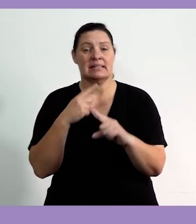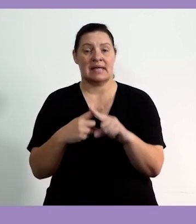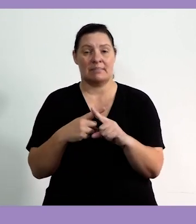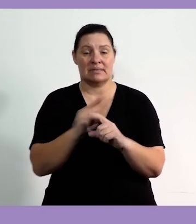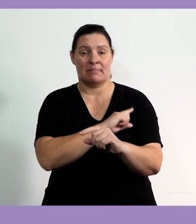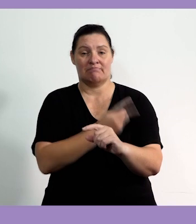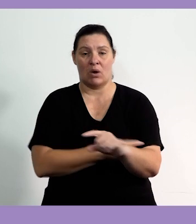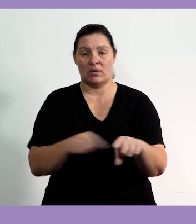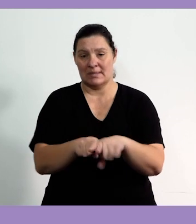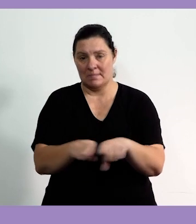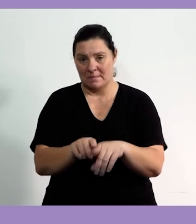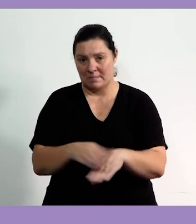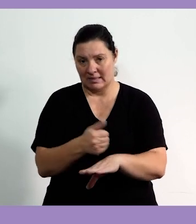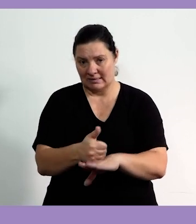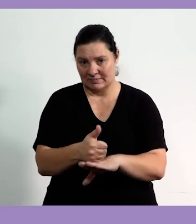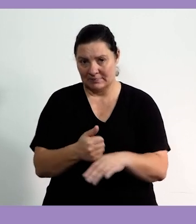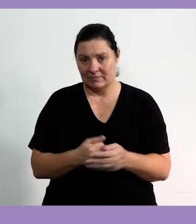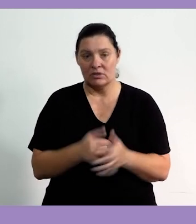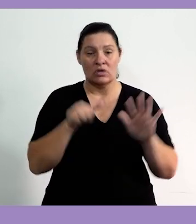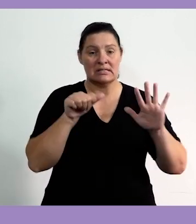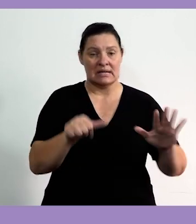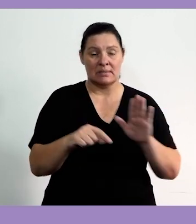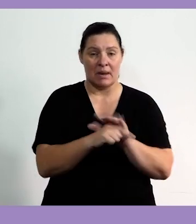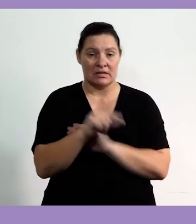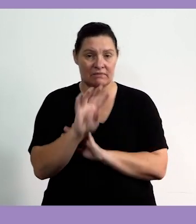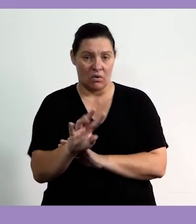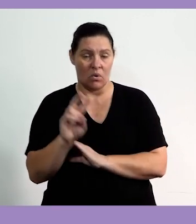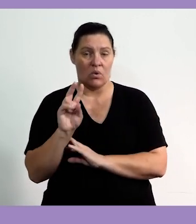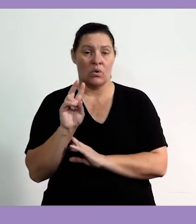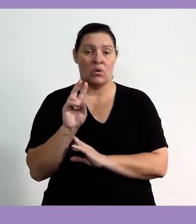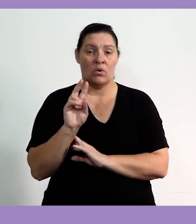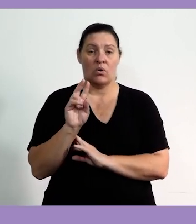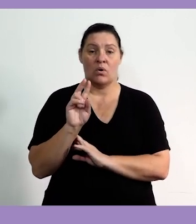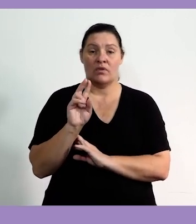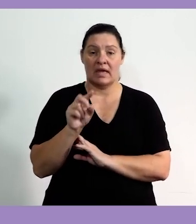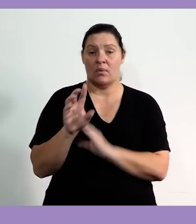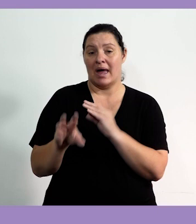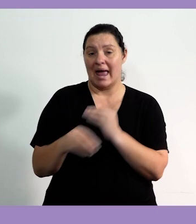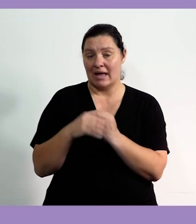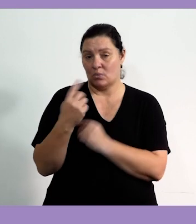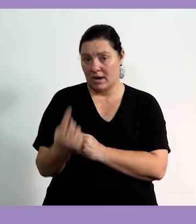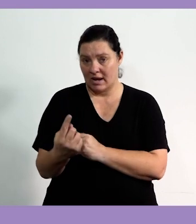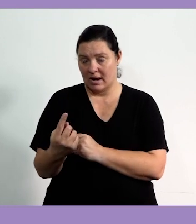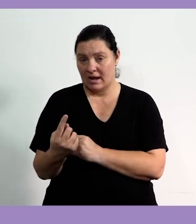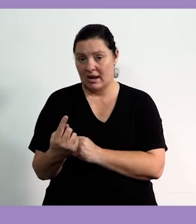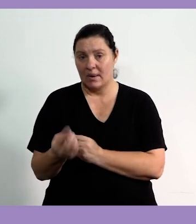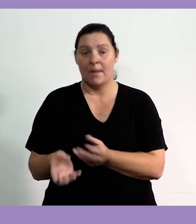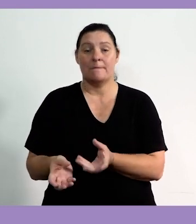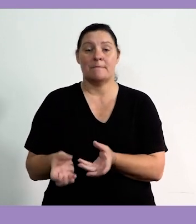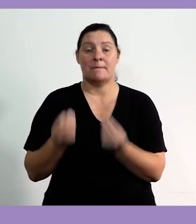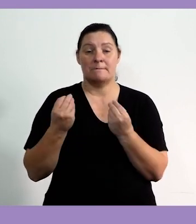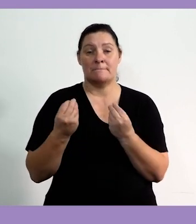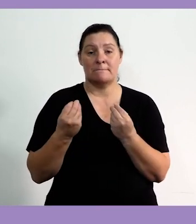we are multiplying powers of the same base. So 6 minus 4 is 2. We are going to add the